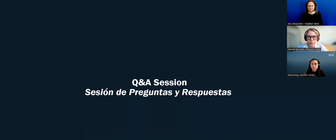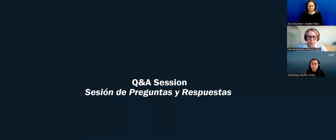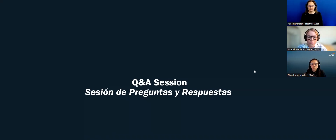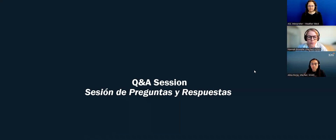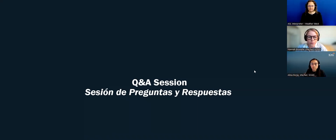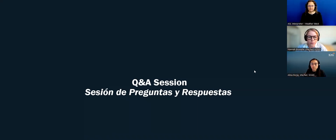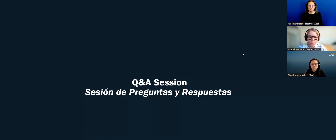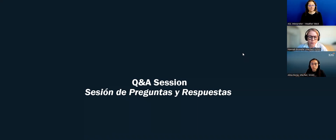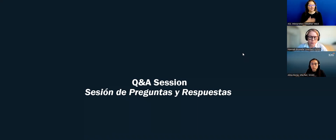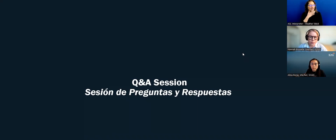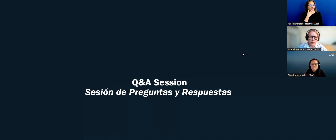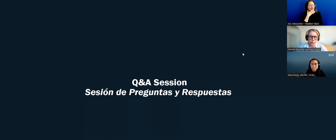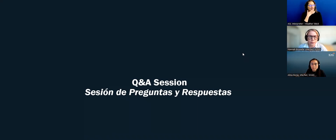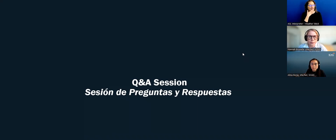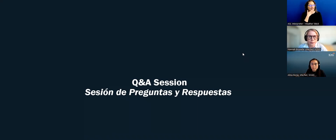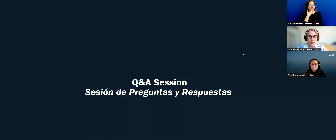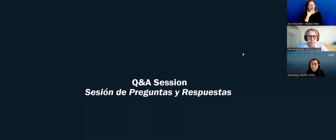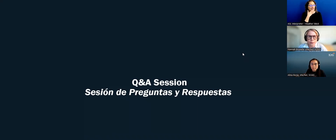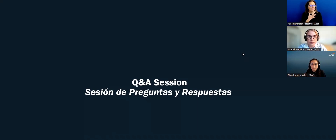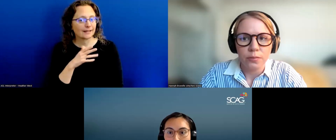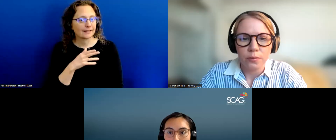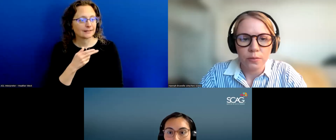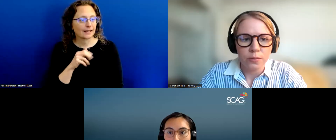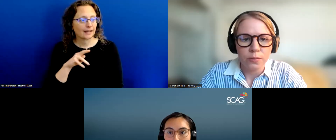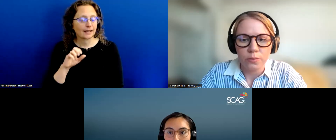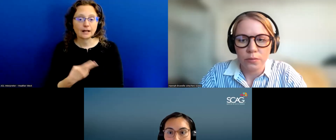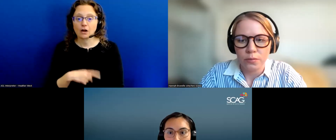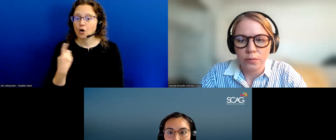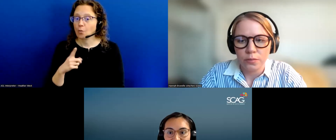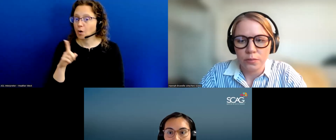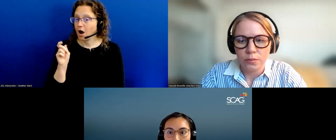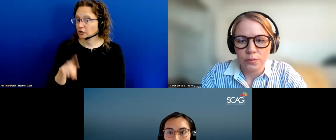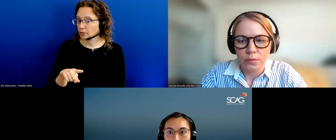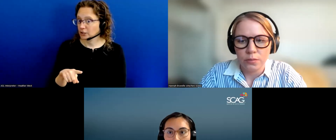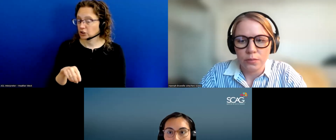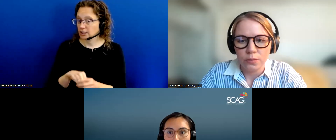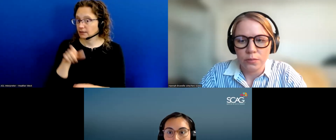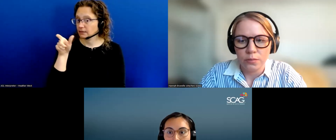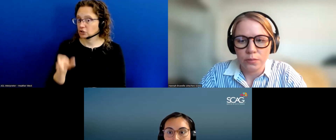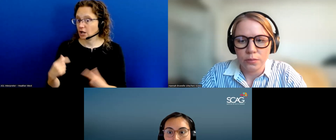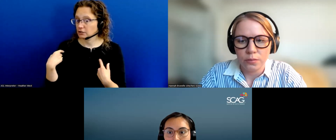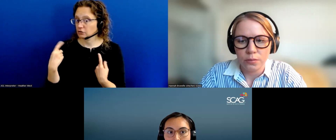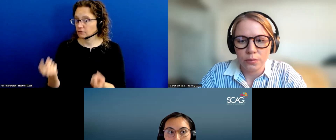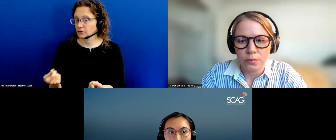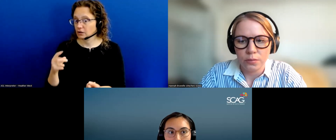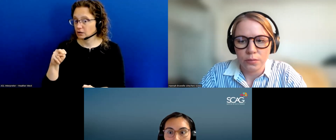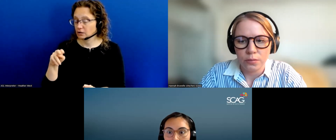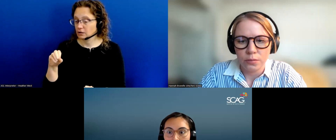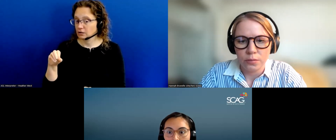Great, thanks, Hannah. It looks like we have one question in the chat so far, and that's from Noelle